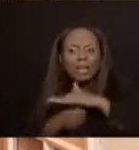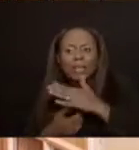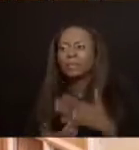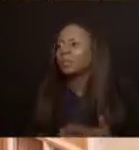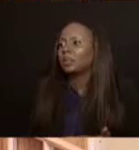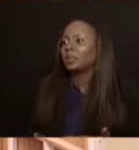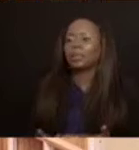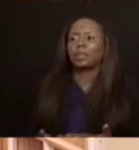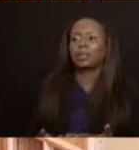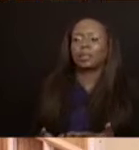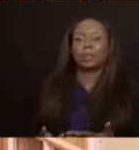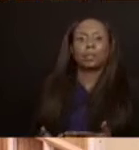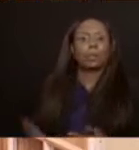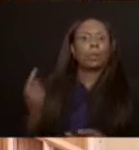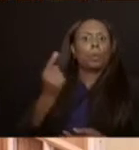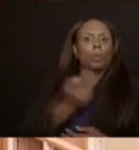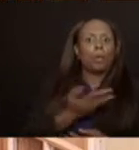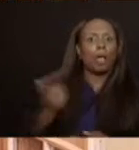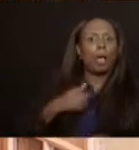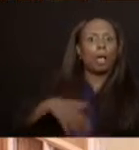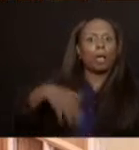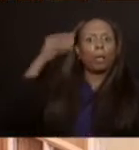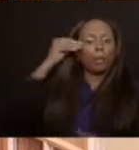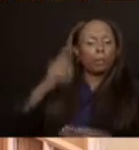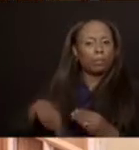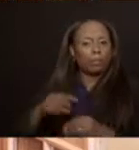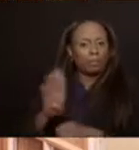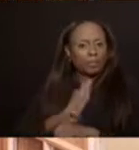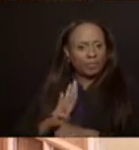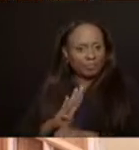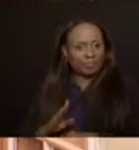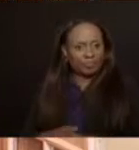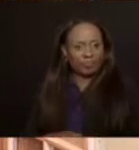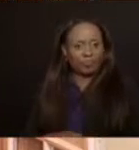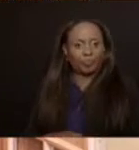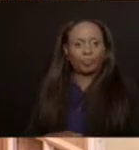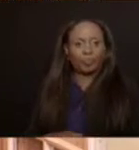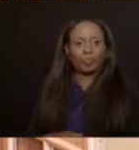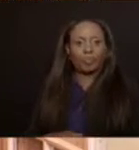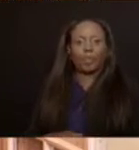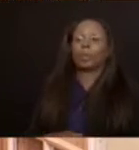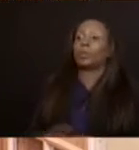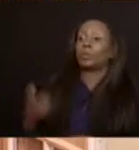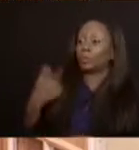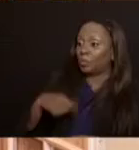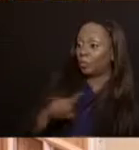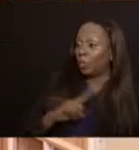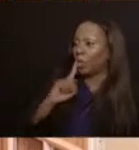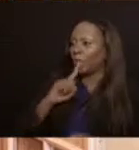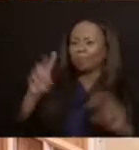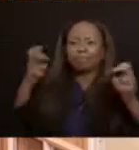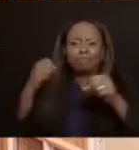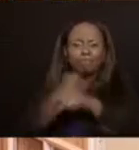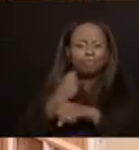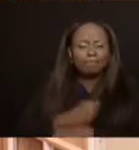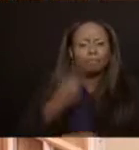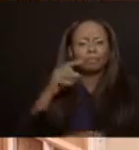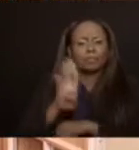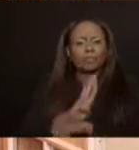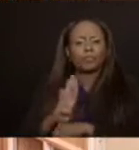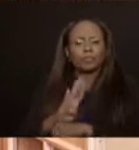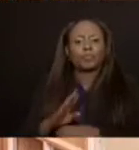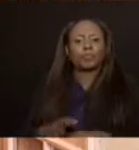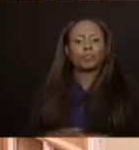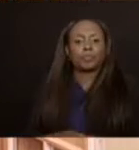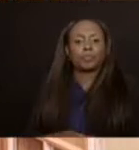about the DNA of this country is that, one, apart from it being worth fighting for, that as far as possible